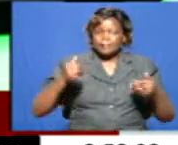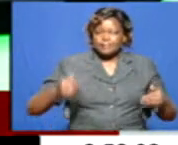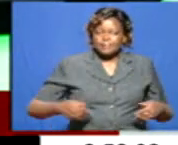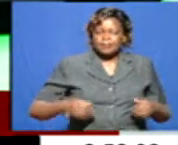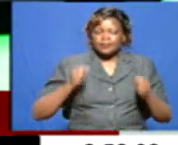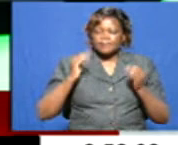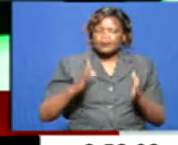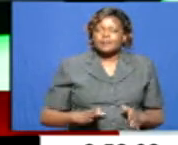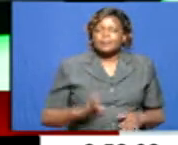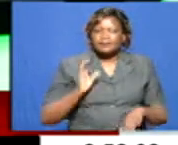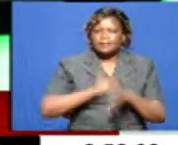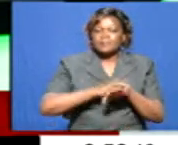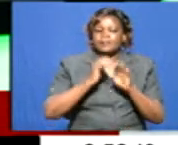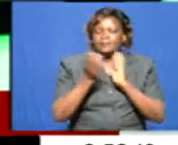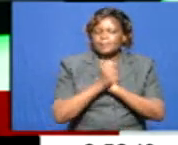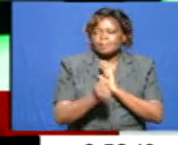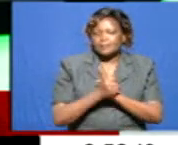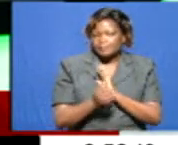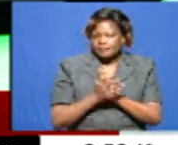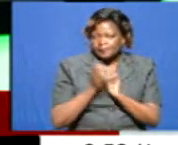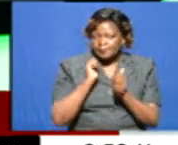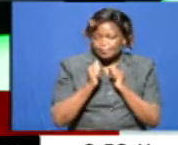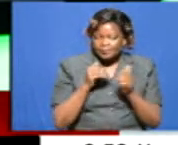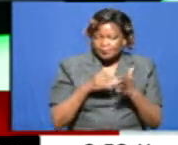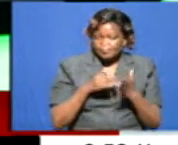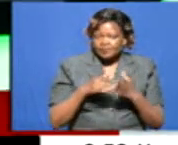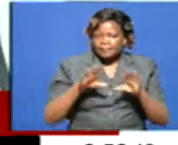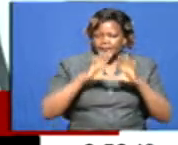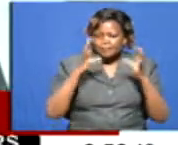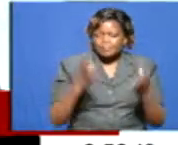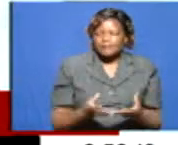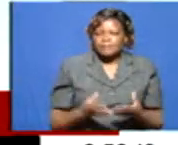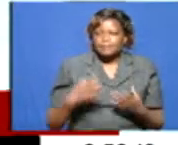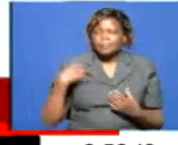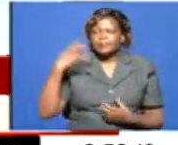gain skills to favorably compete against the world beaters.